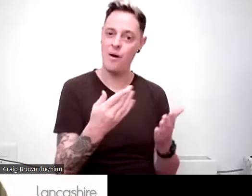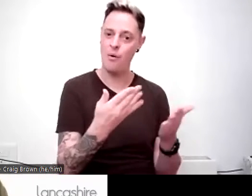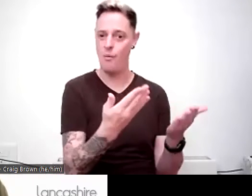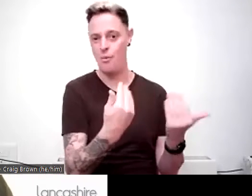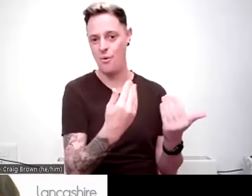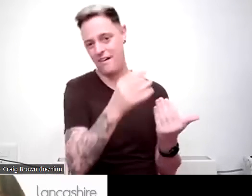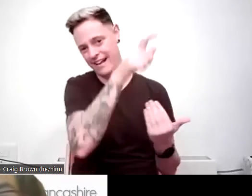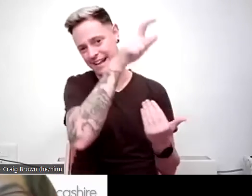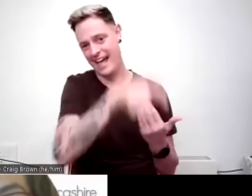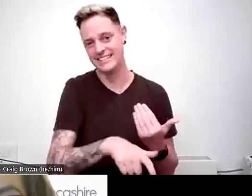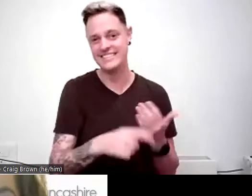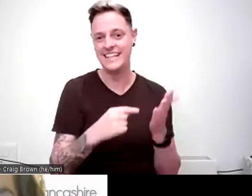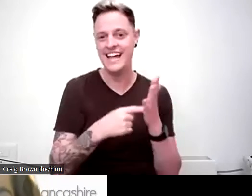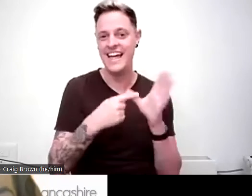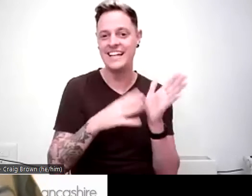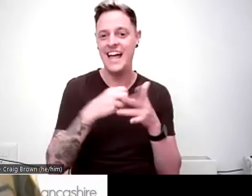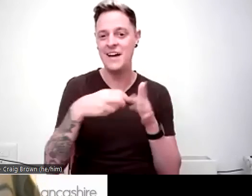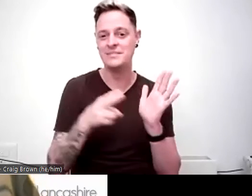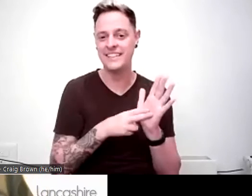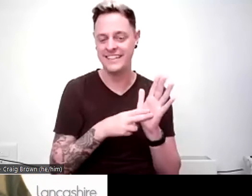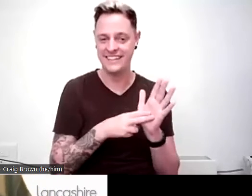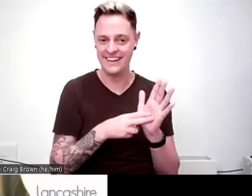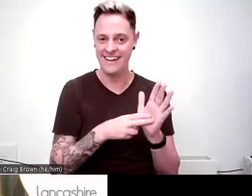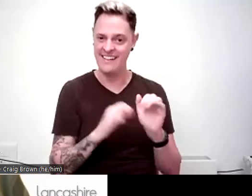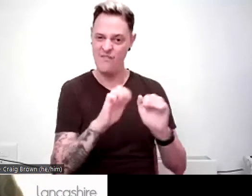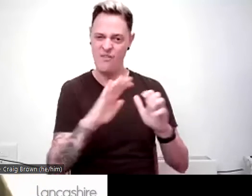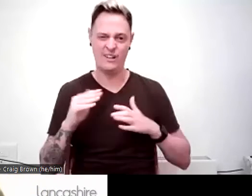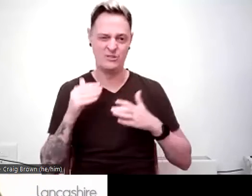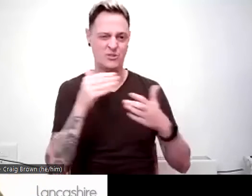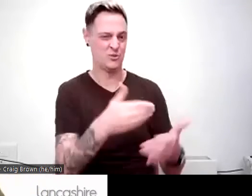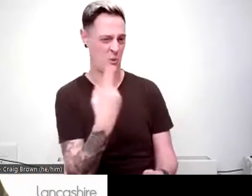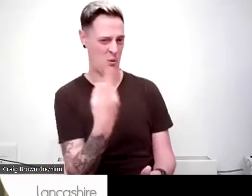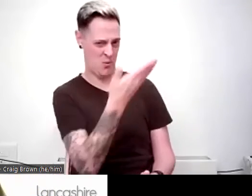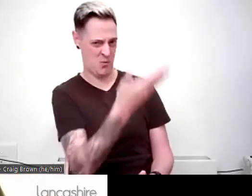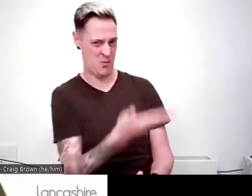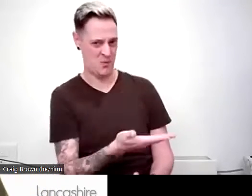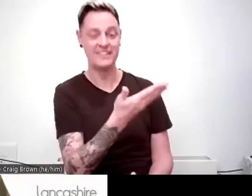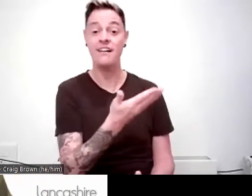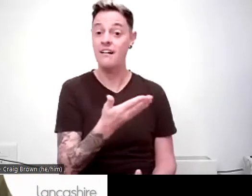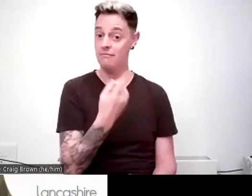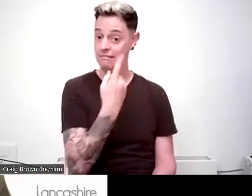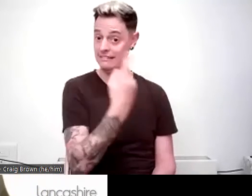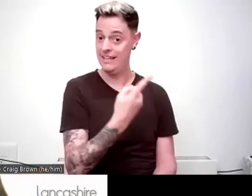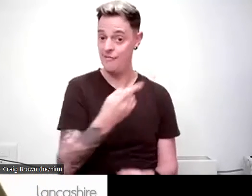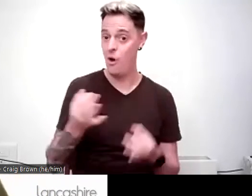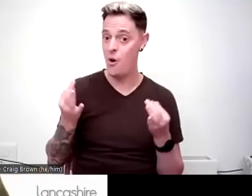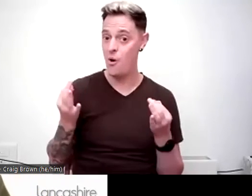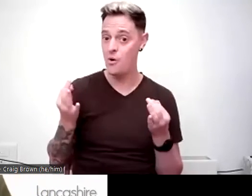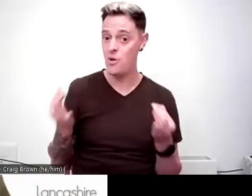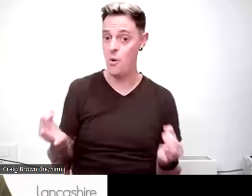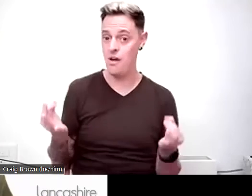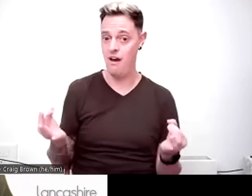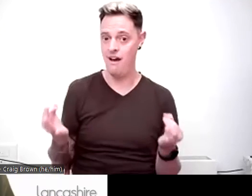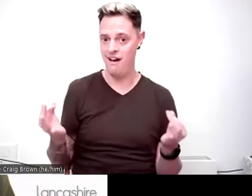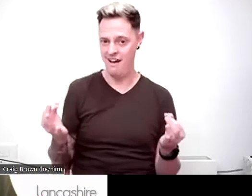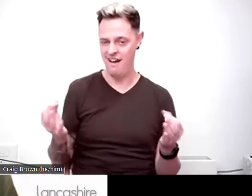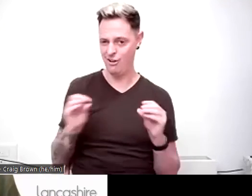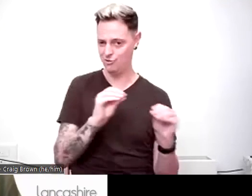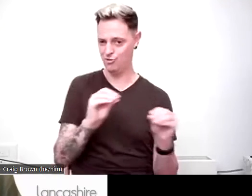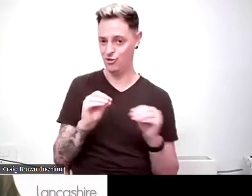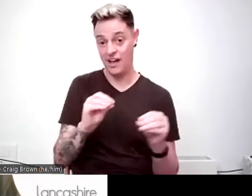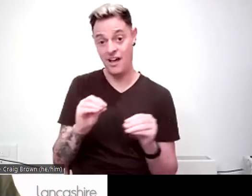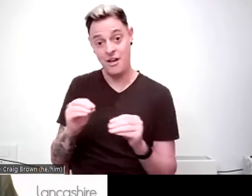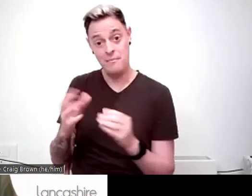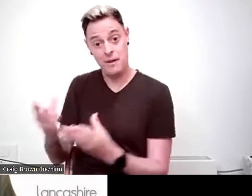Tamsin. I'm going to give you a little bit of an introduction first. So Tamsin is a yoga instructor who actually trained in Lancashire,